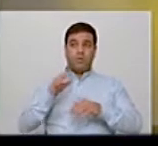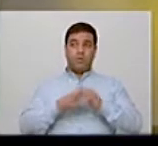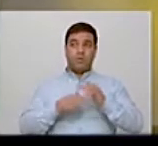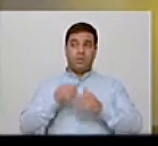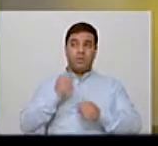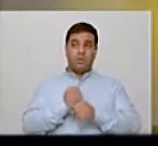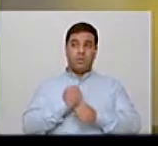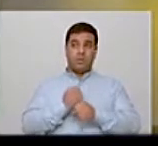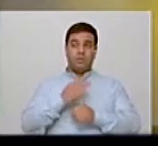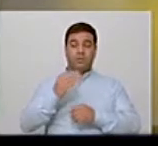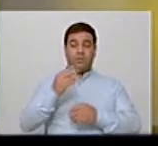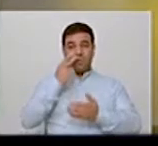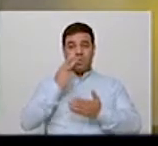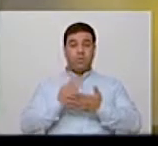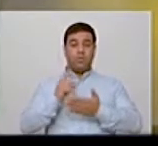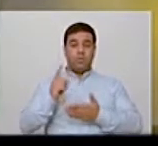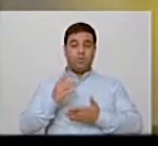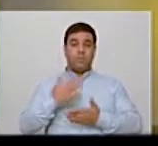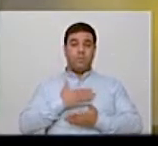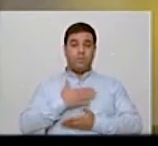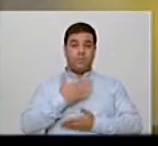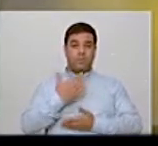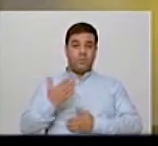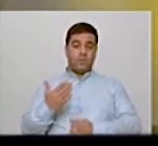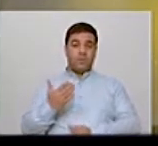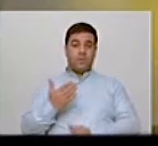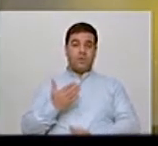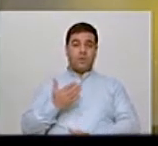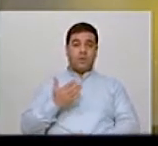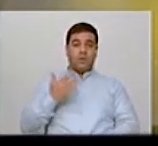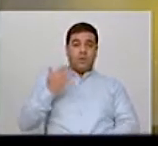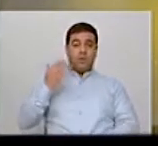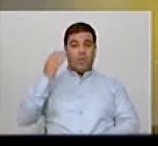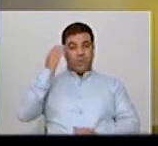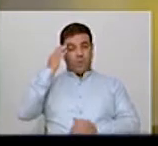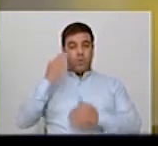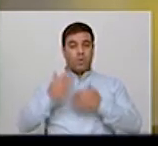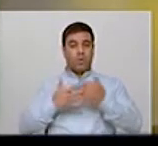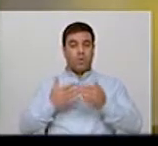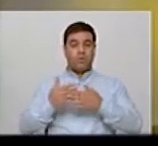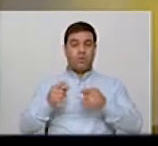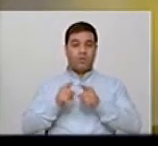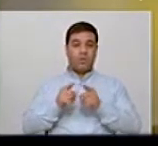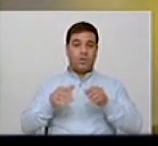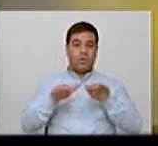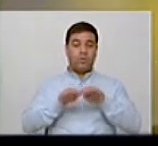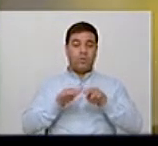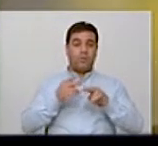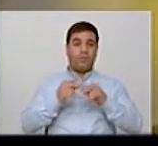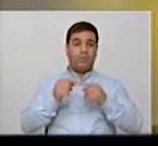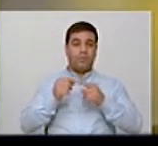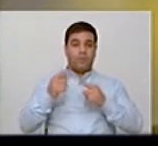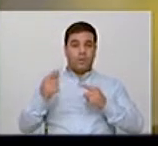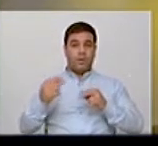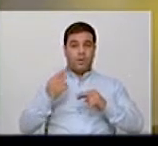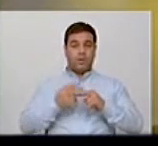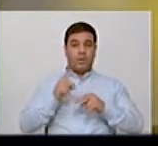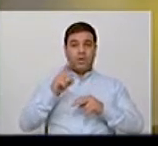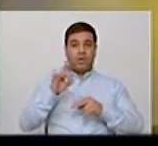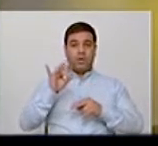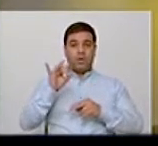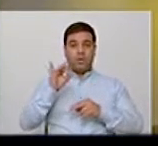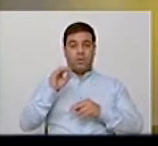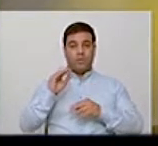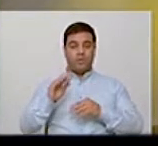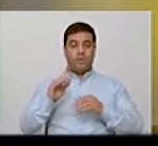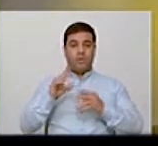tajribadan ko'rinib turibdiki, biz qora qog'oz bilan yopgan bargimizda, demak, xlorofil